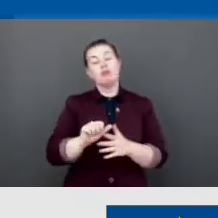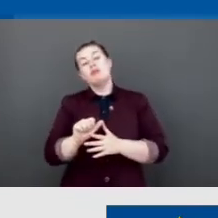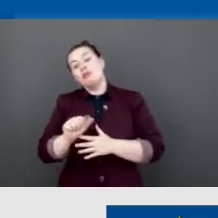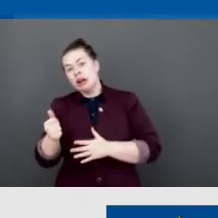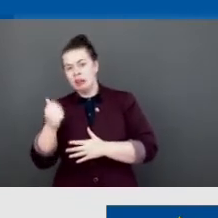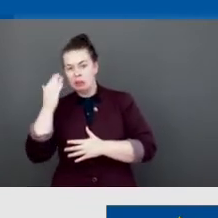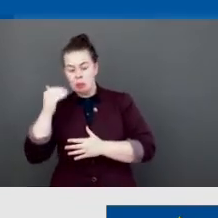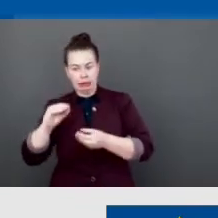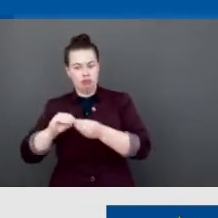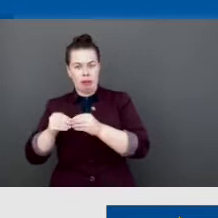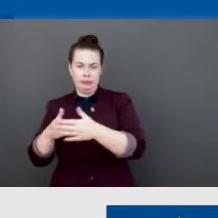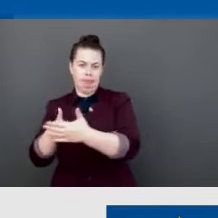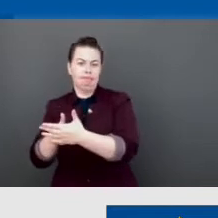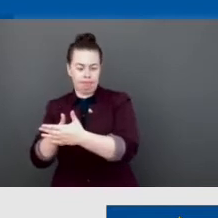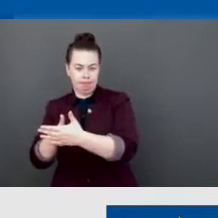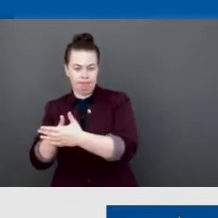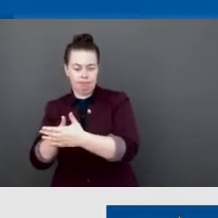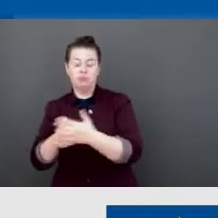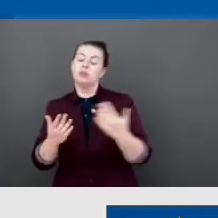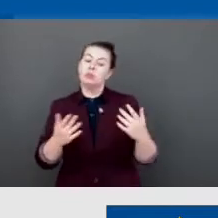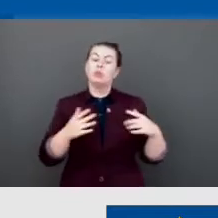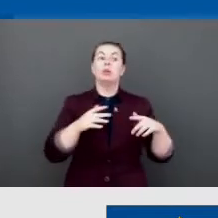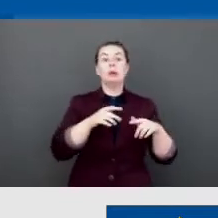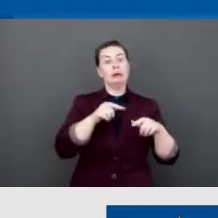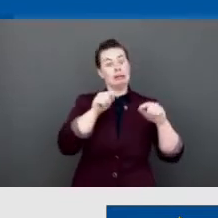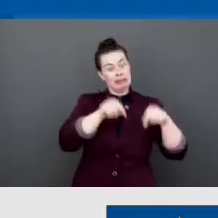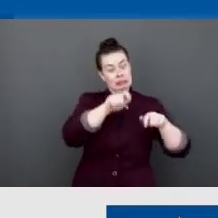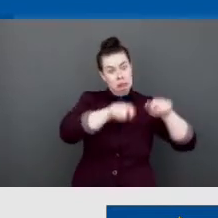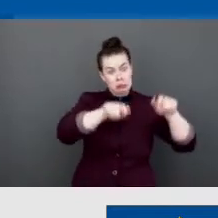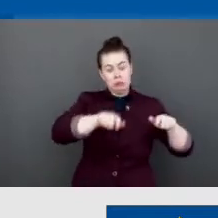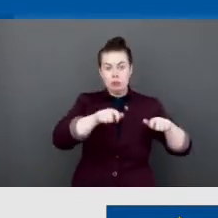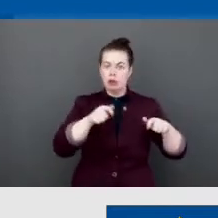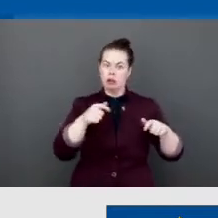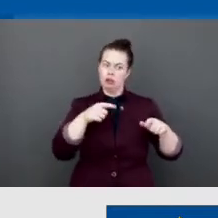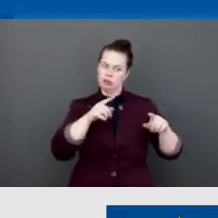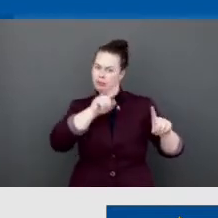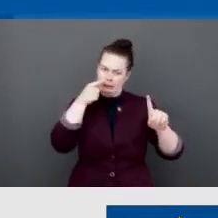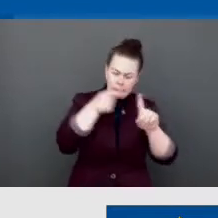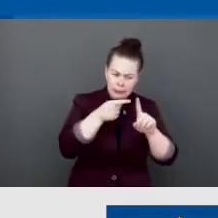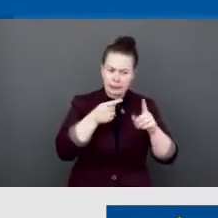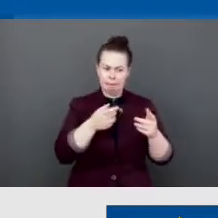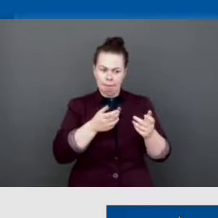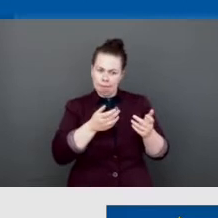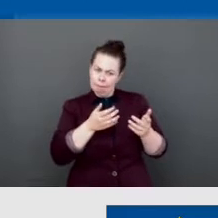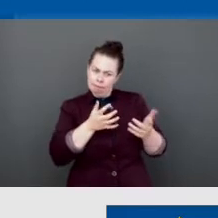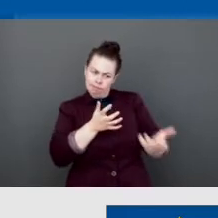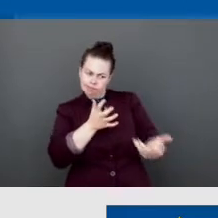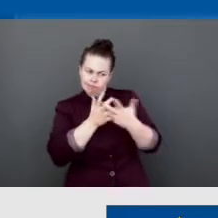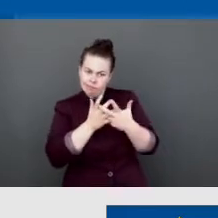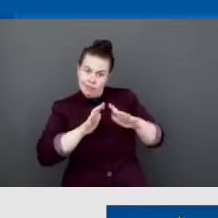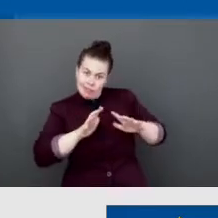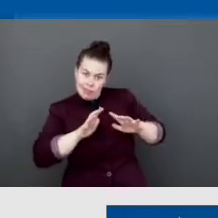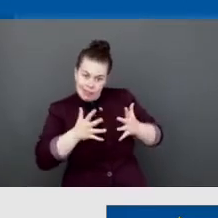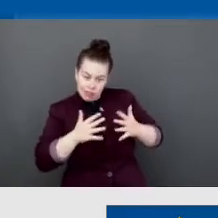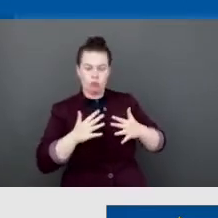paradigmatic. On the one hand, this number means that older individuals are being the main population target for integrated